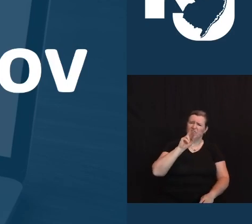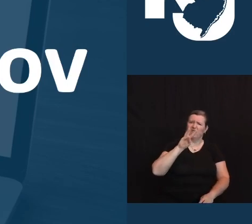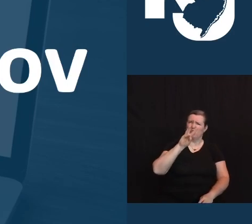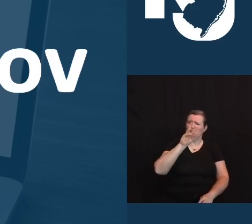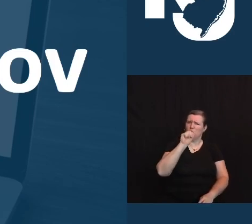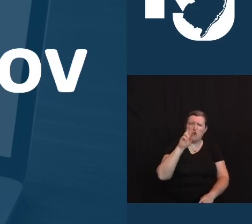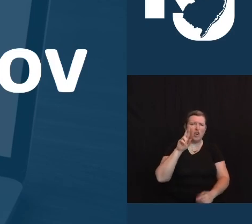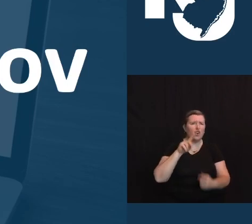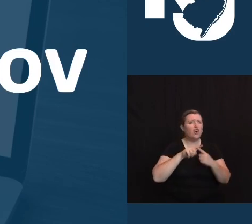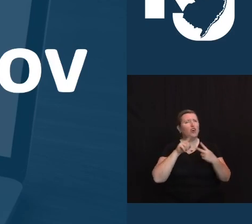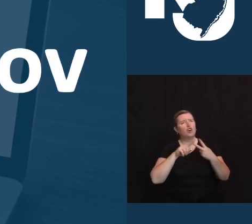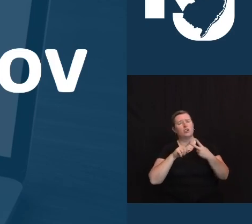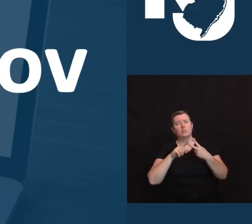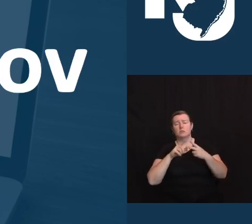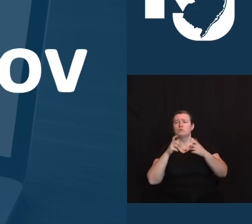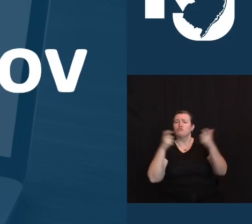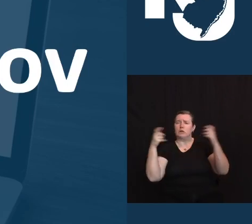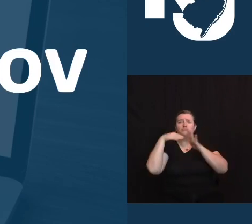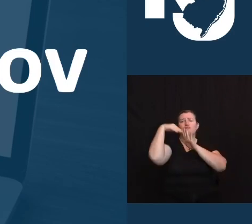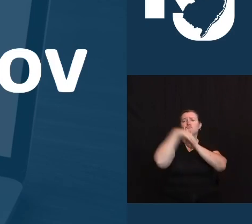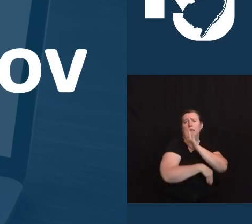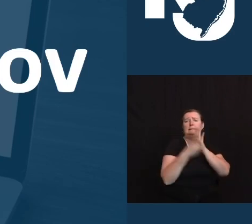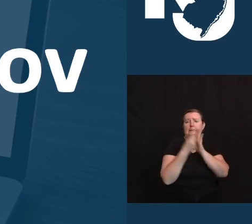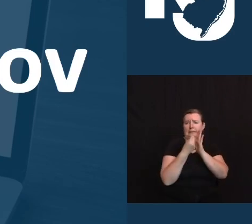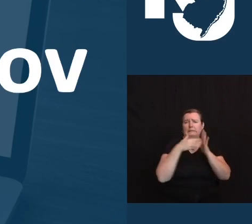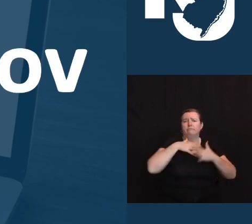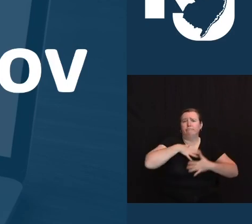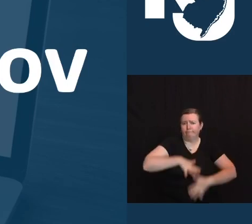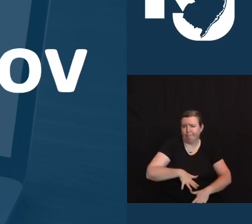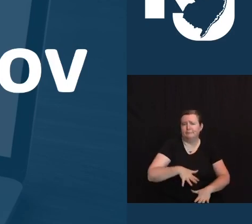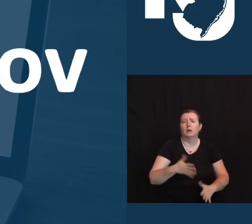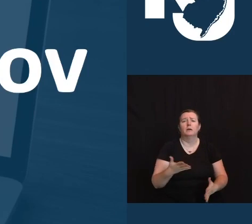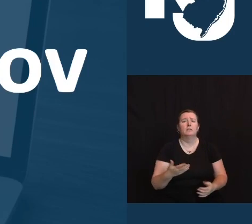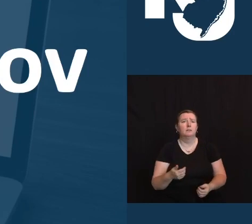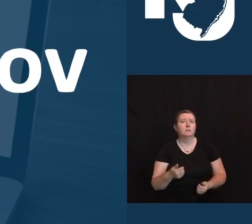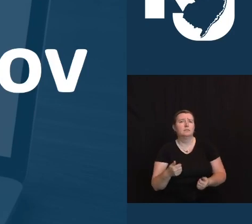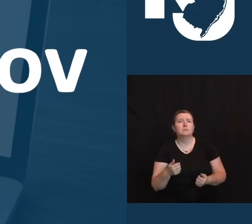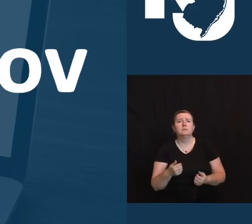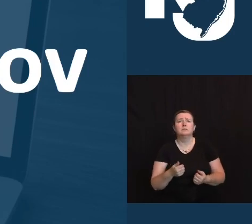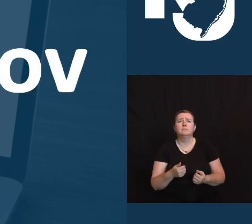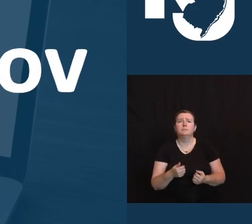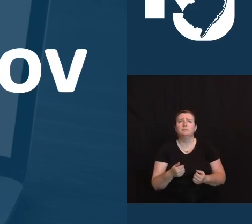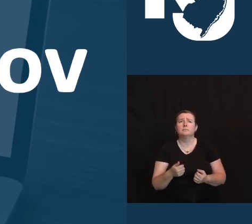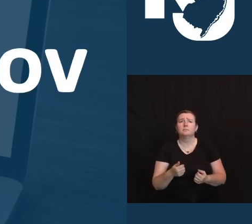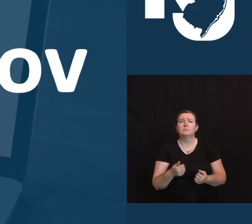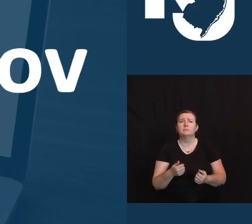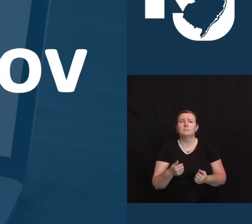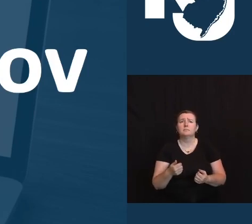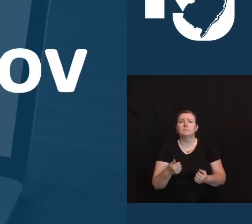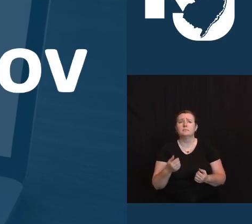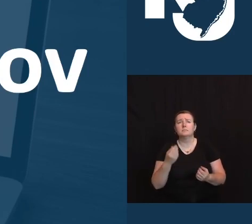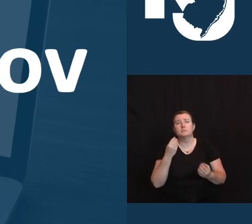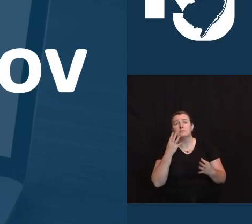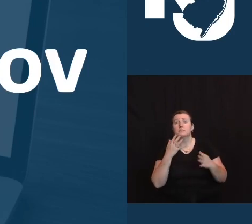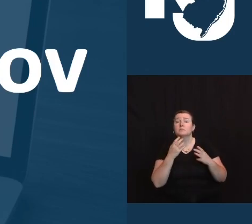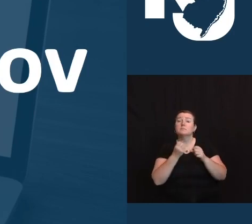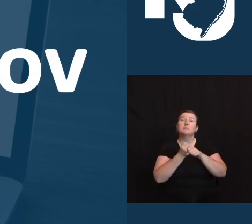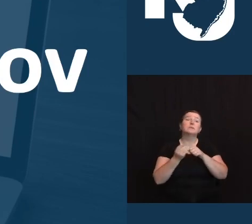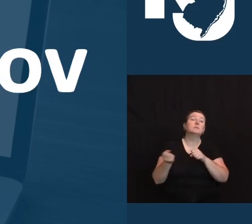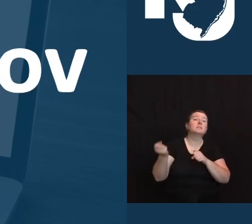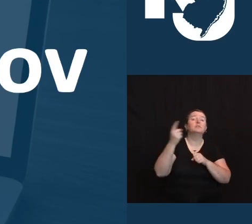pandemic would dig a $9.9 billion budget hole by June of next year. And by the way, we're not alone.